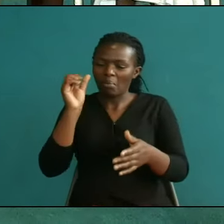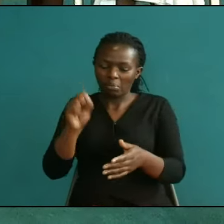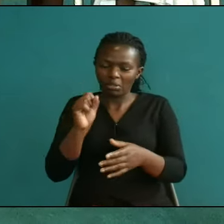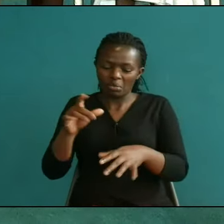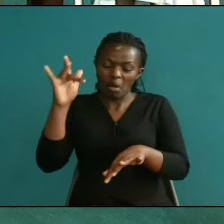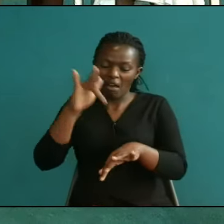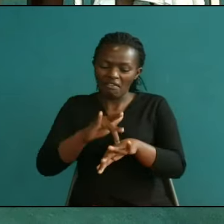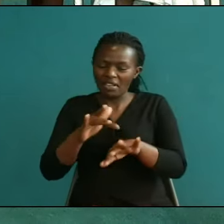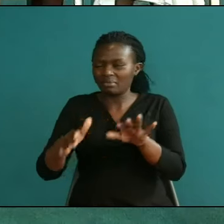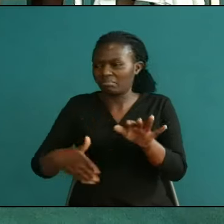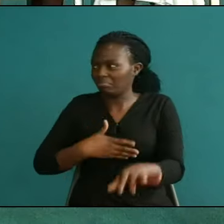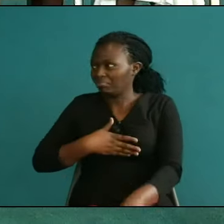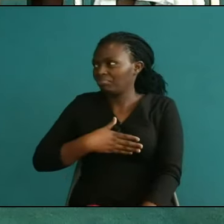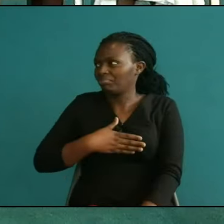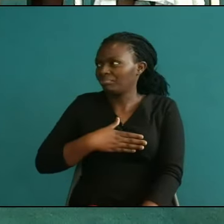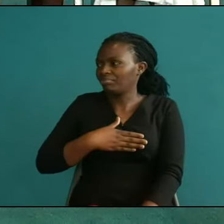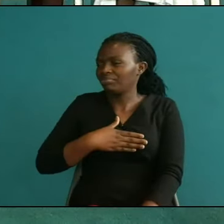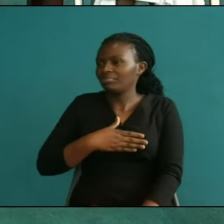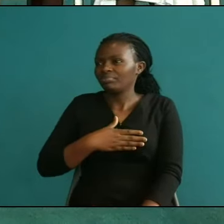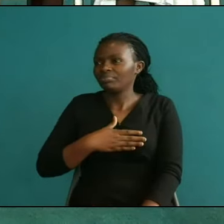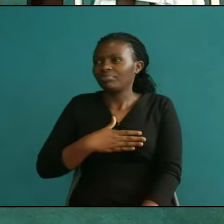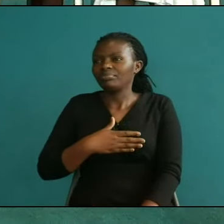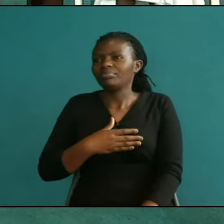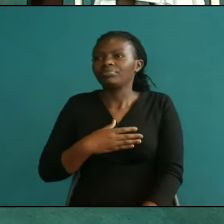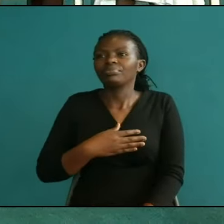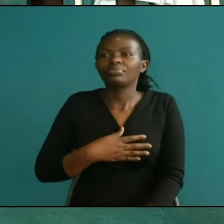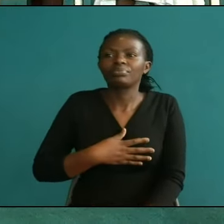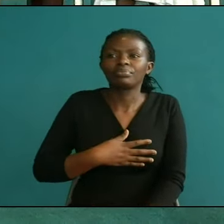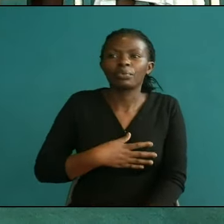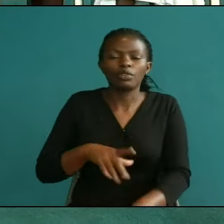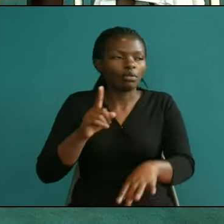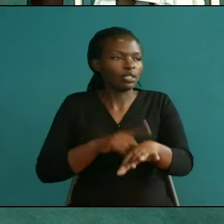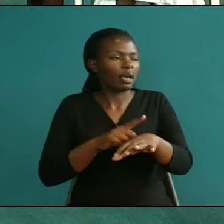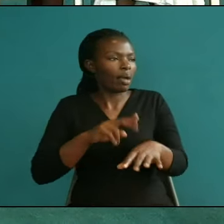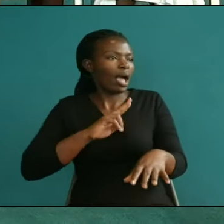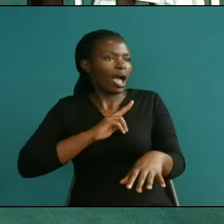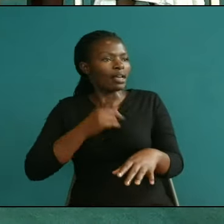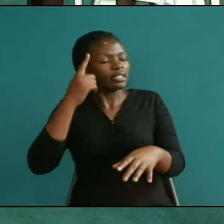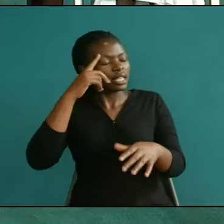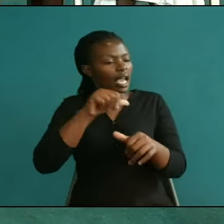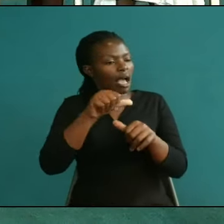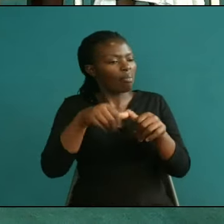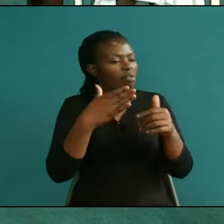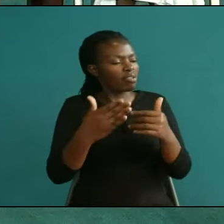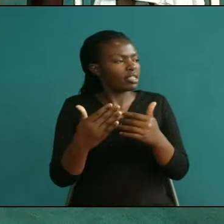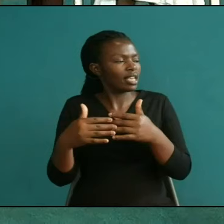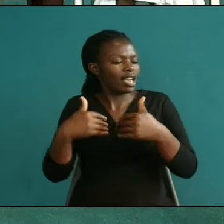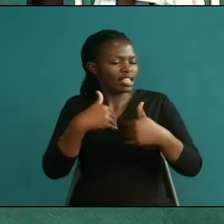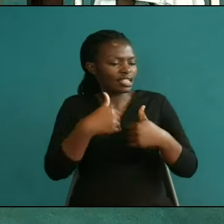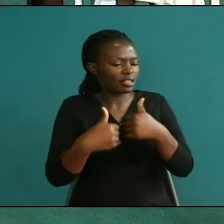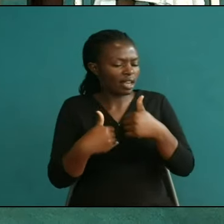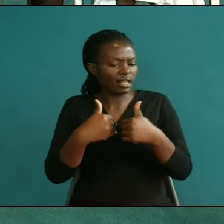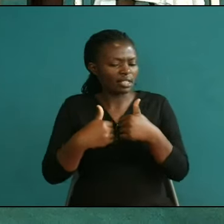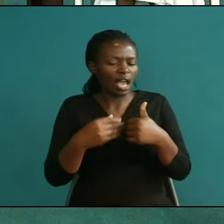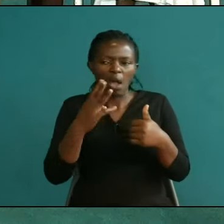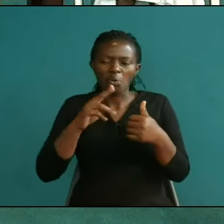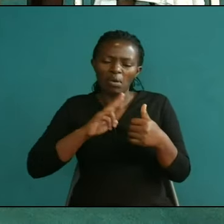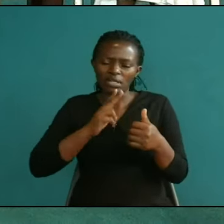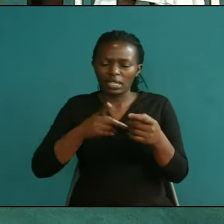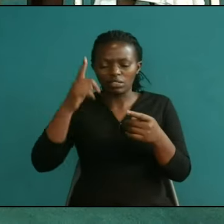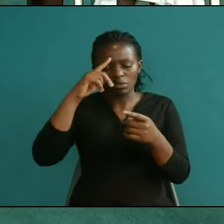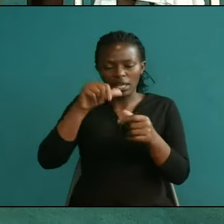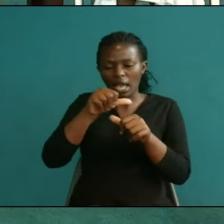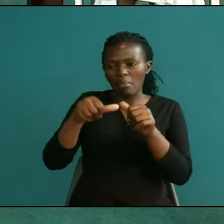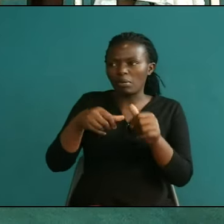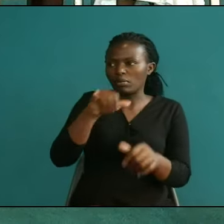So, even as we think about the challenges, I want us to think about Zechariah. Mary, would